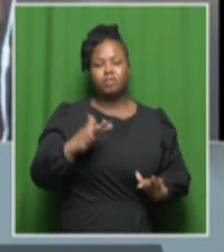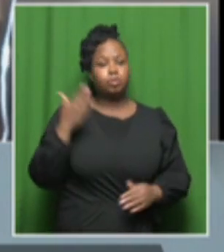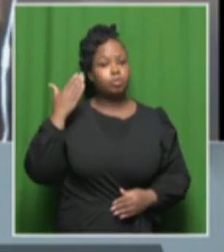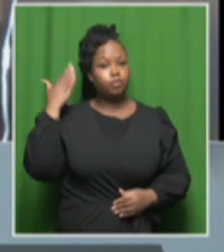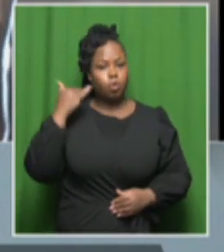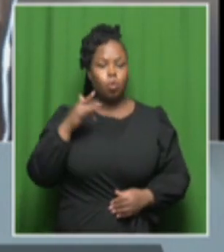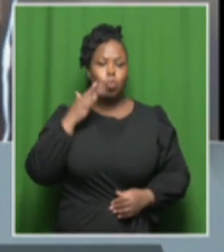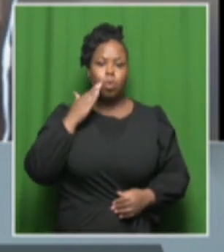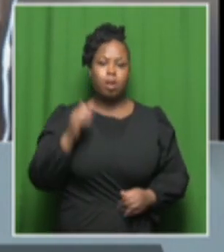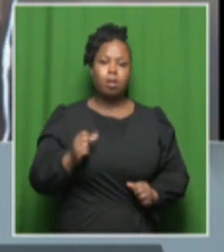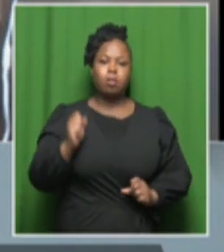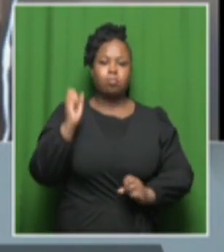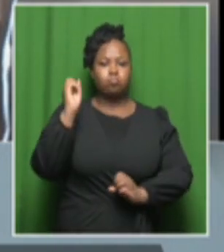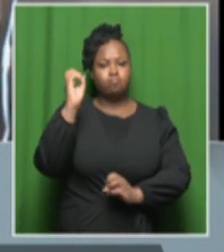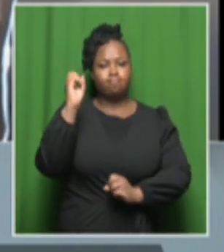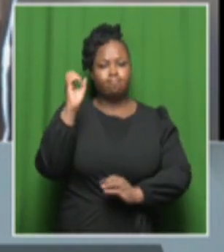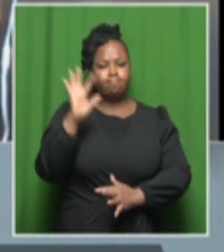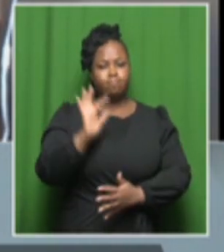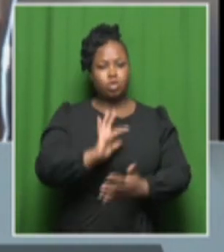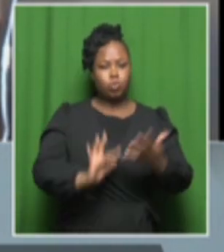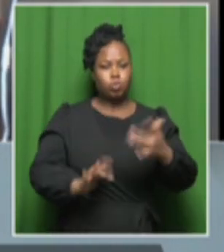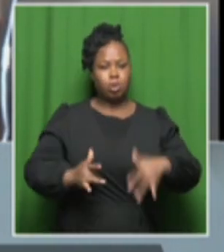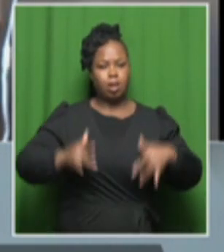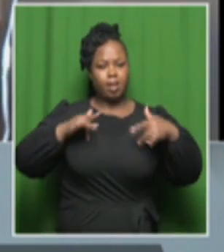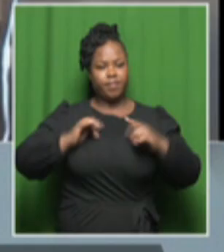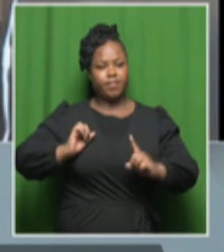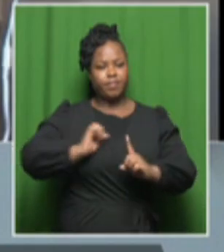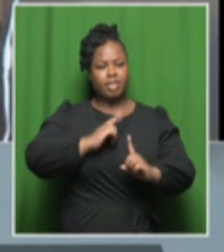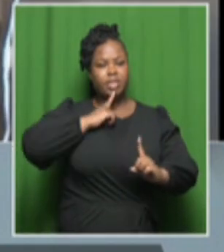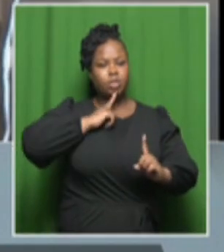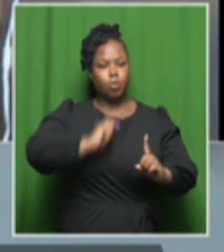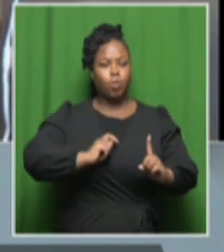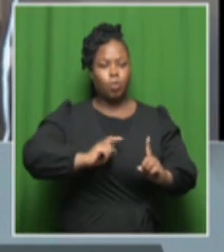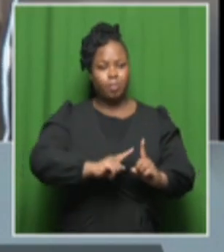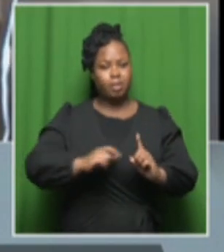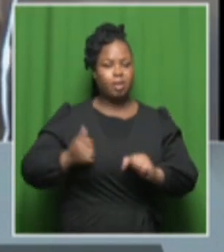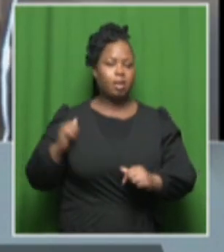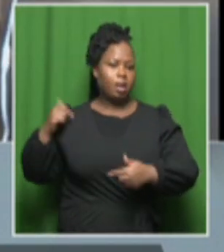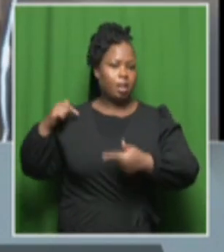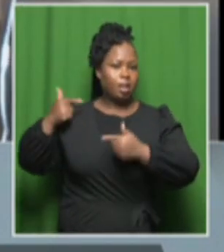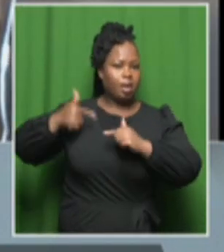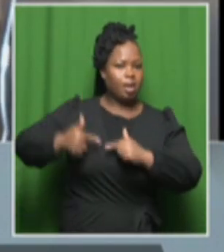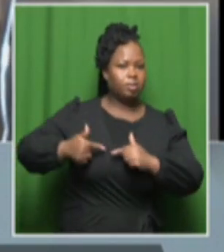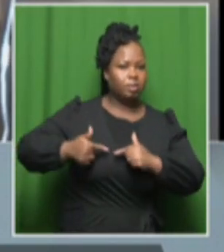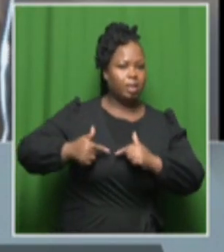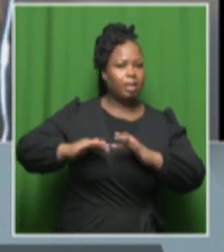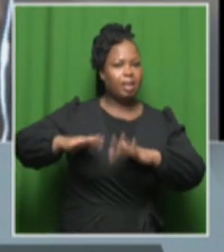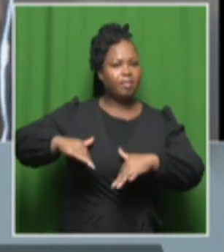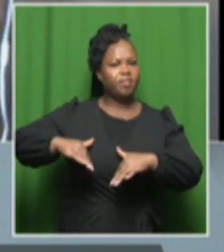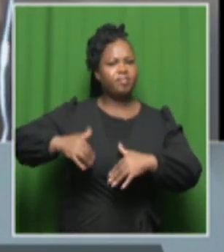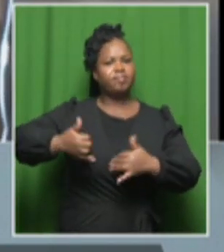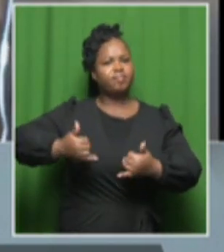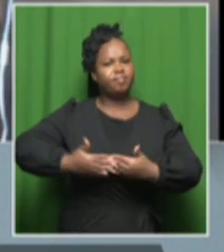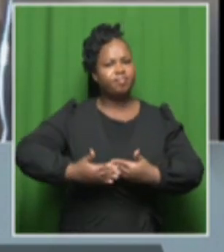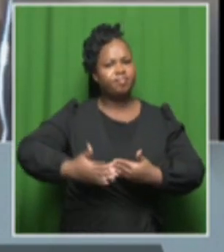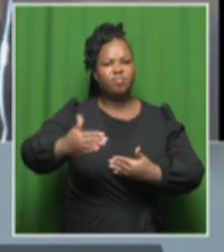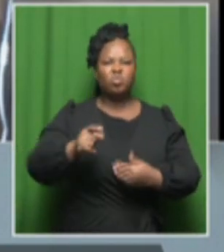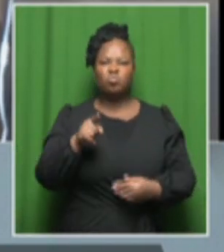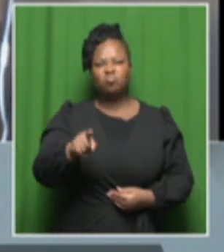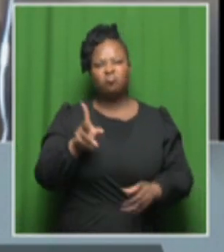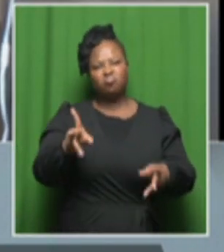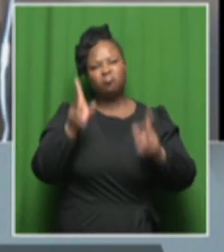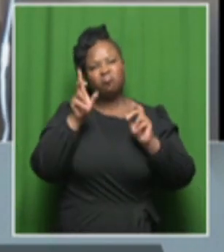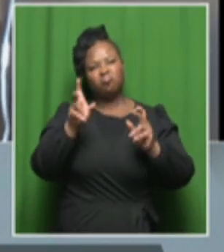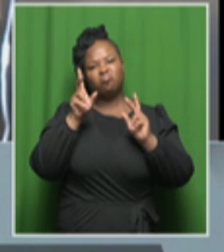his eulogy in terms of the legacy that Tito Mboweni, leaves behind. Just talk to us about what your observations